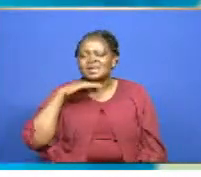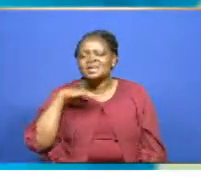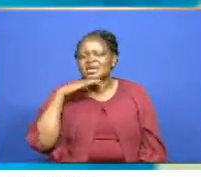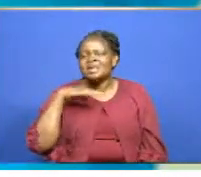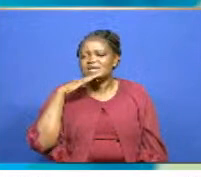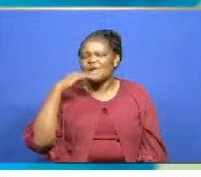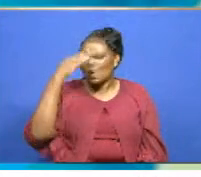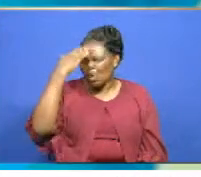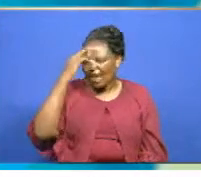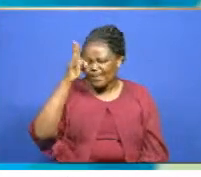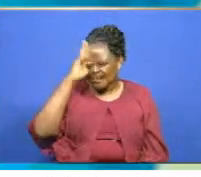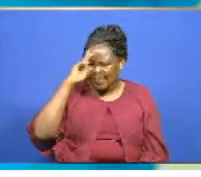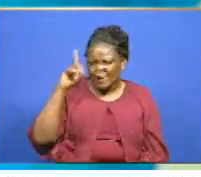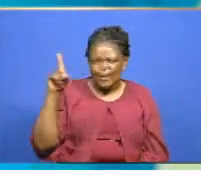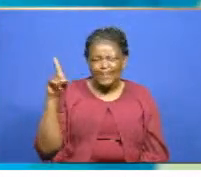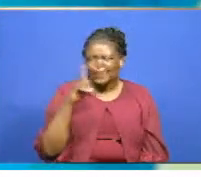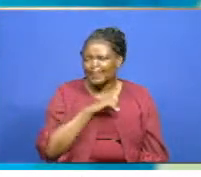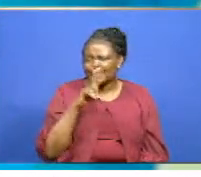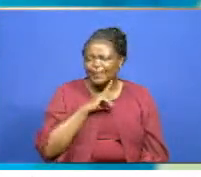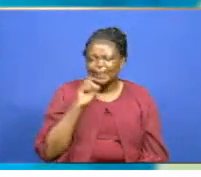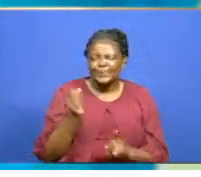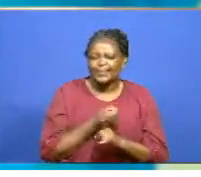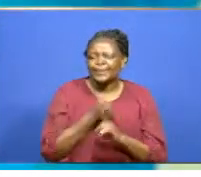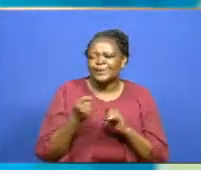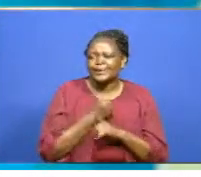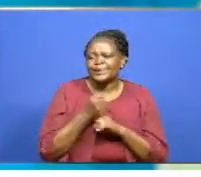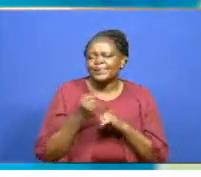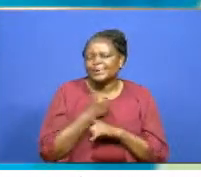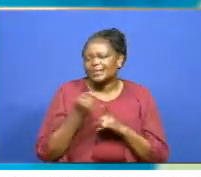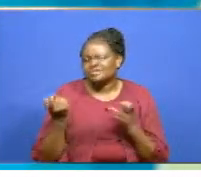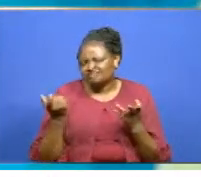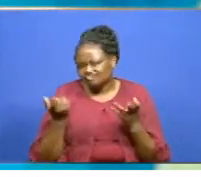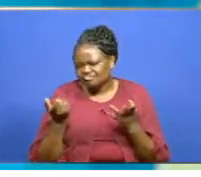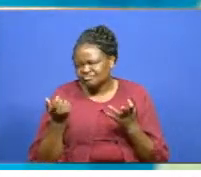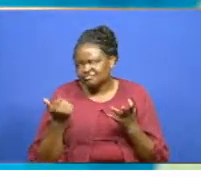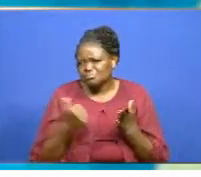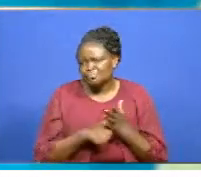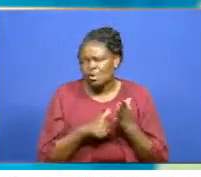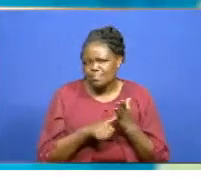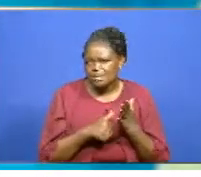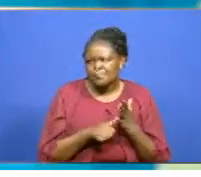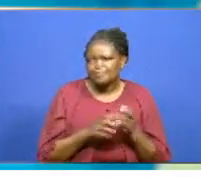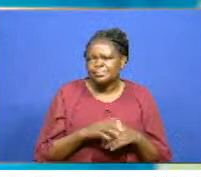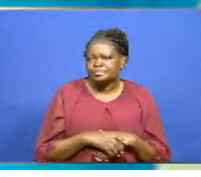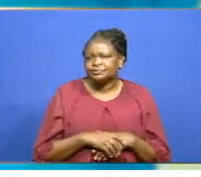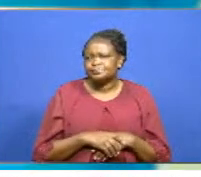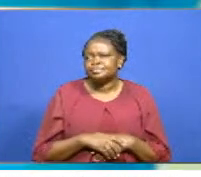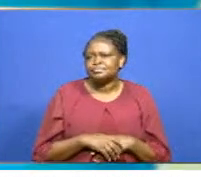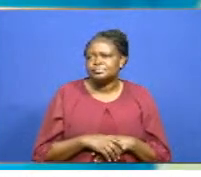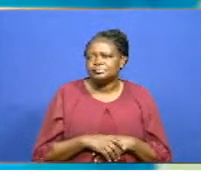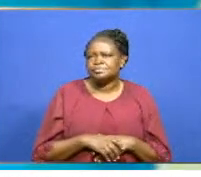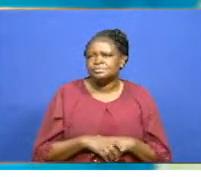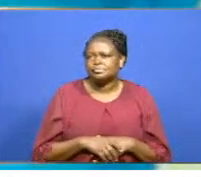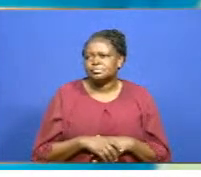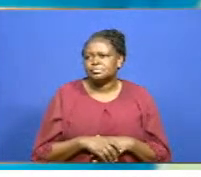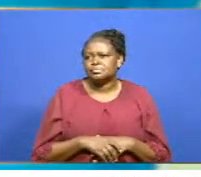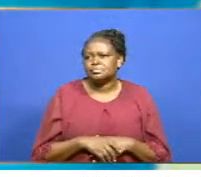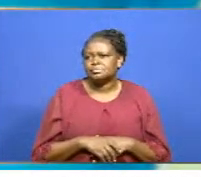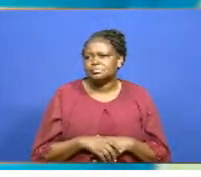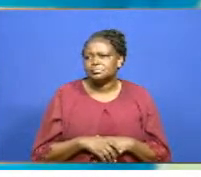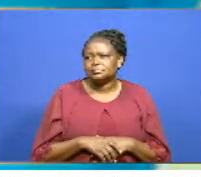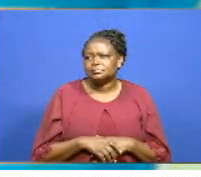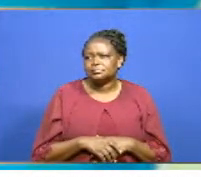police brutality. Maafisa wa polisi wakiweza mishandle ama use excessive force on citizens. Na